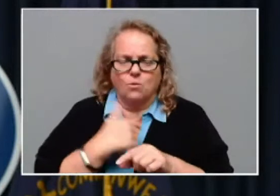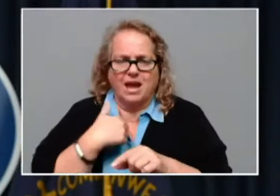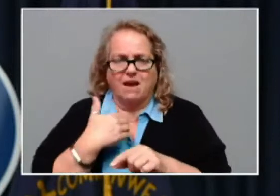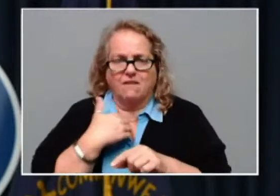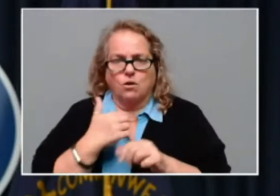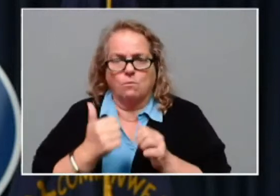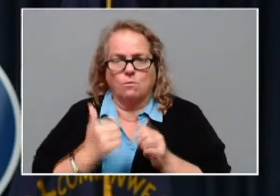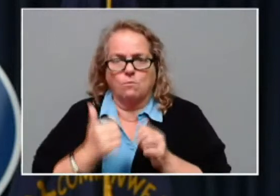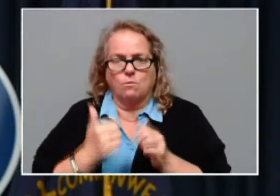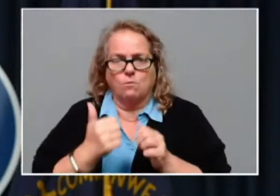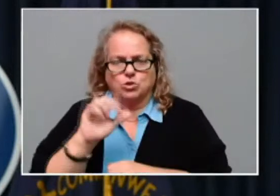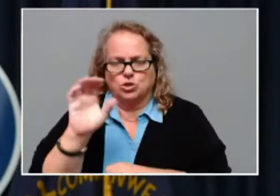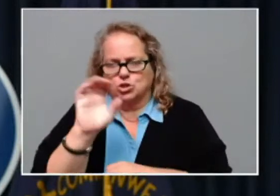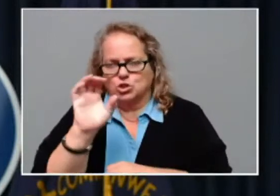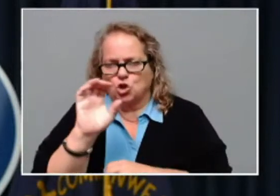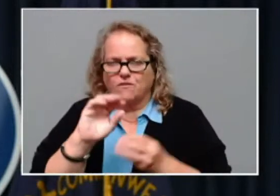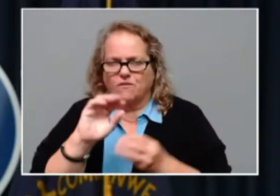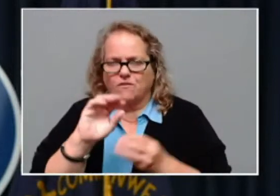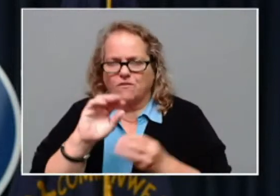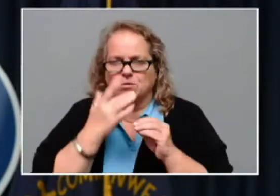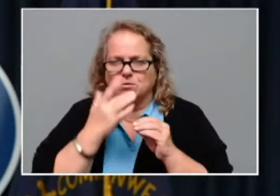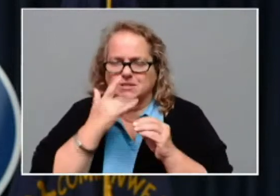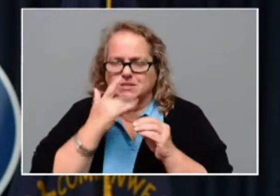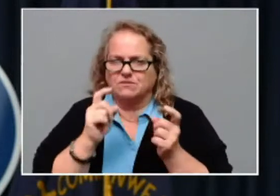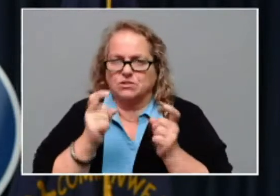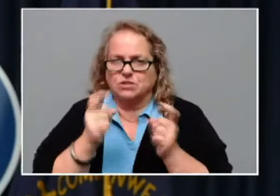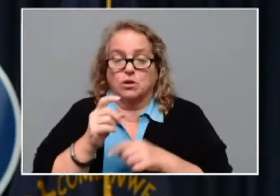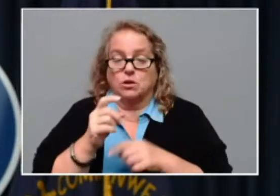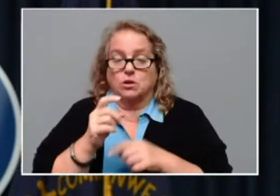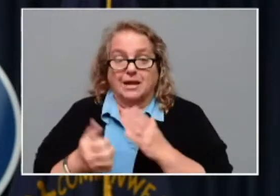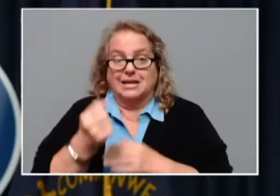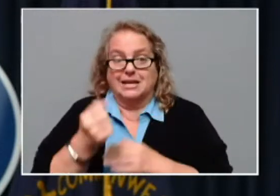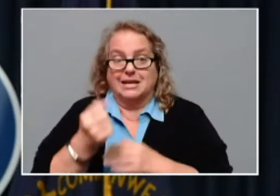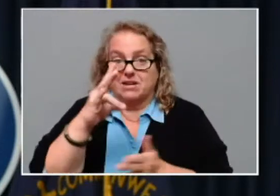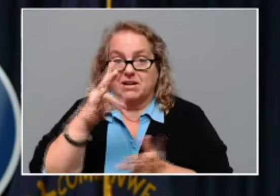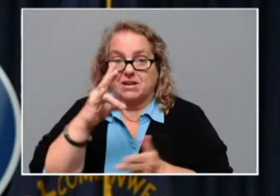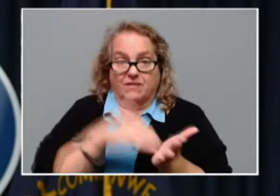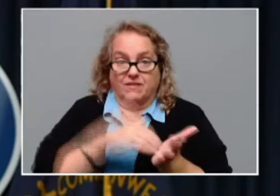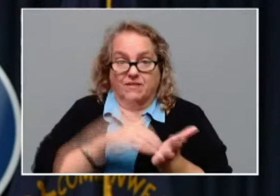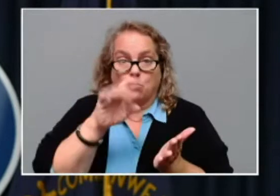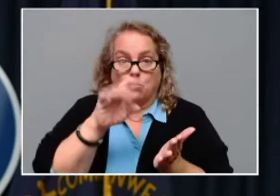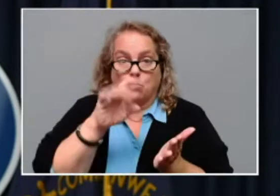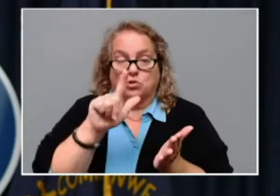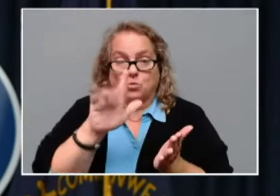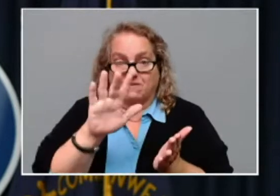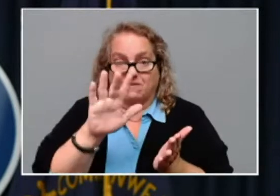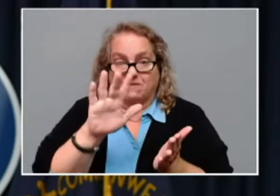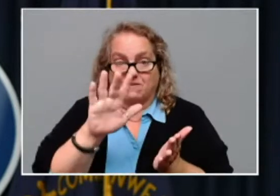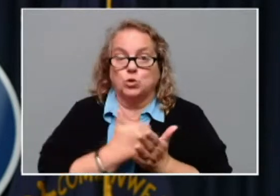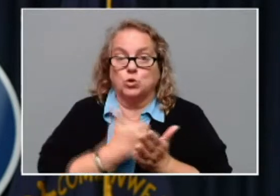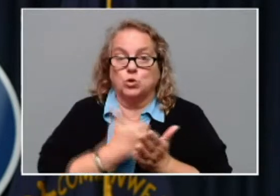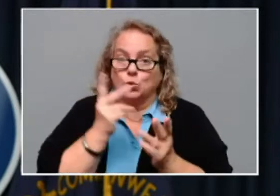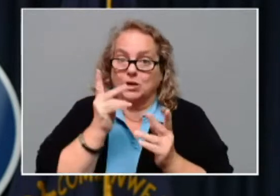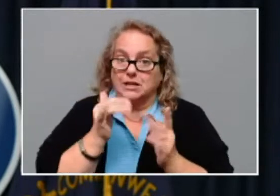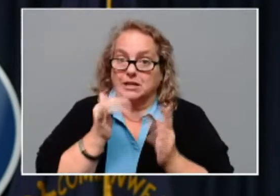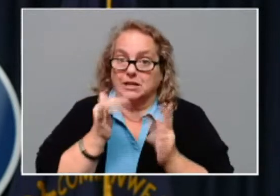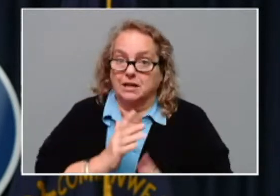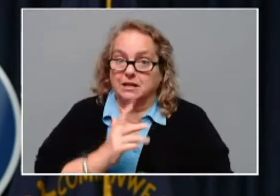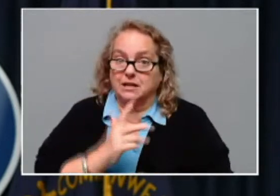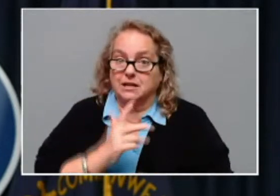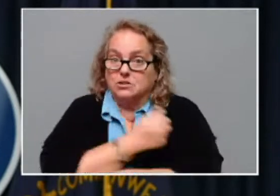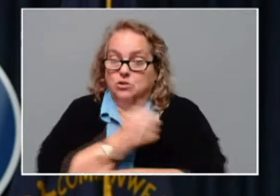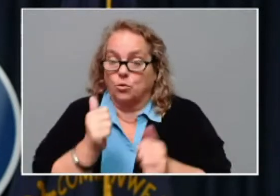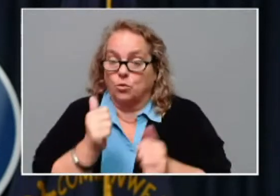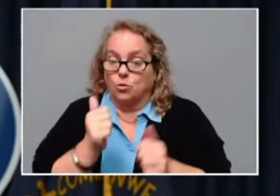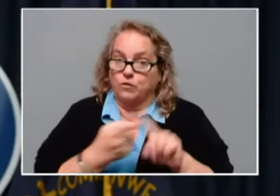a little bit today. Over the weekend, 17,125 new Kentuckians vaccinated with at least their first shot of hope,